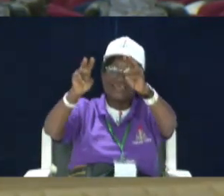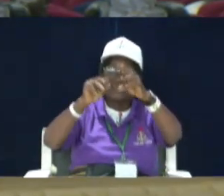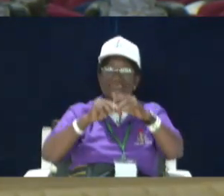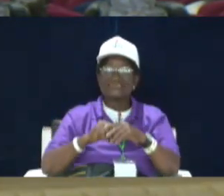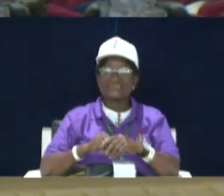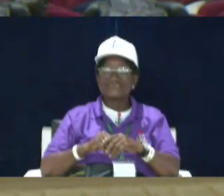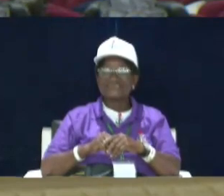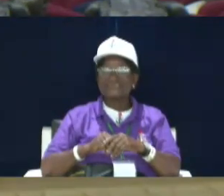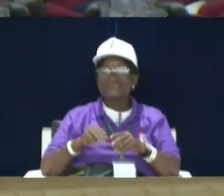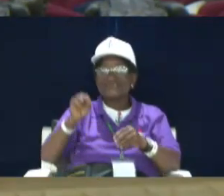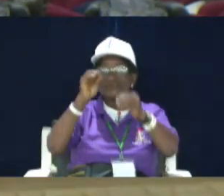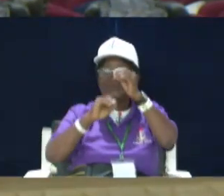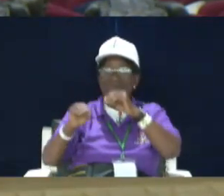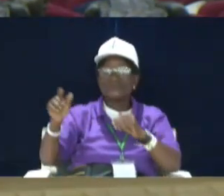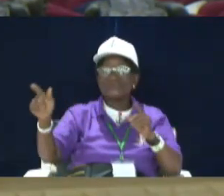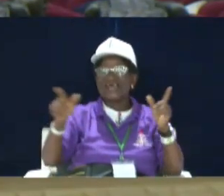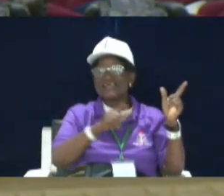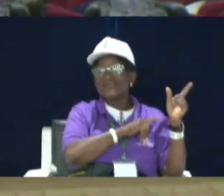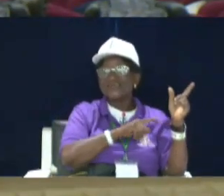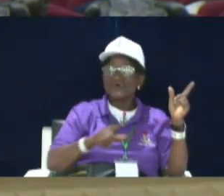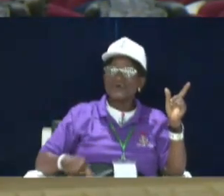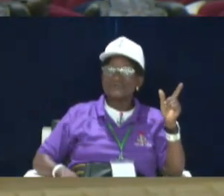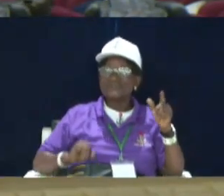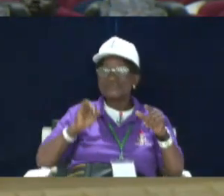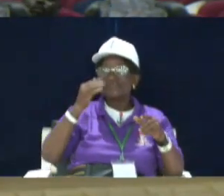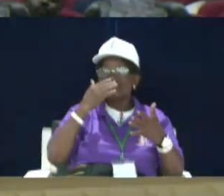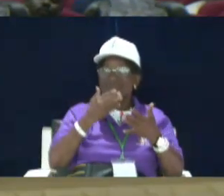Oh, the Lord is good.